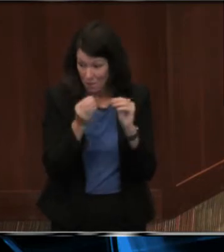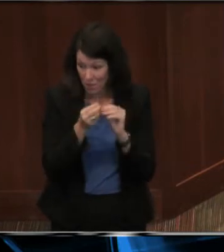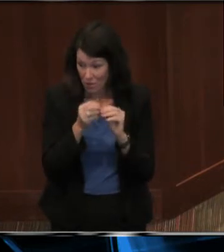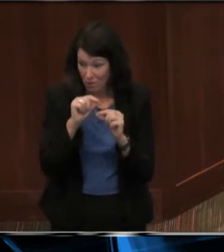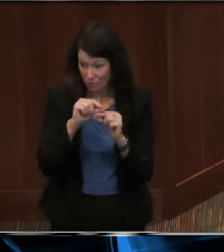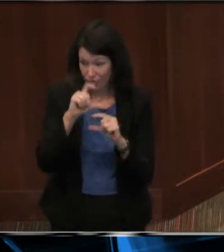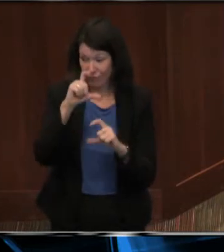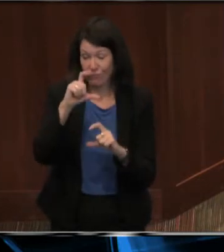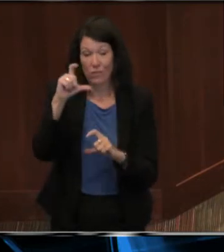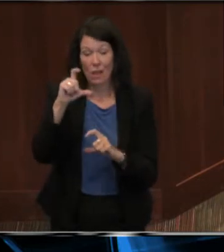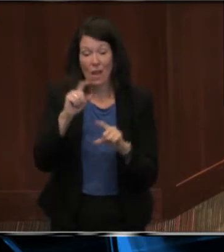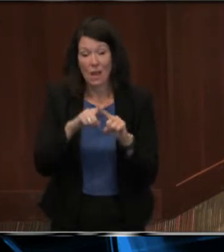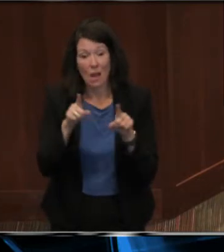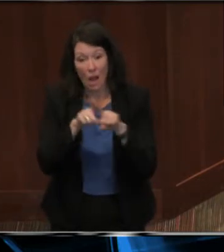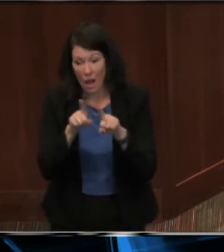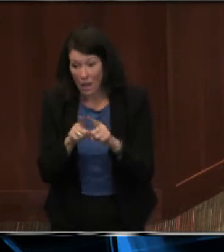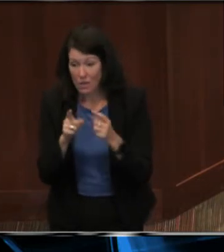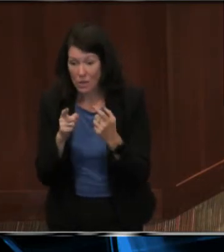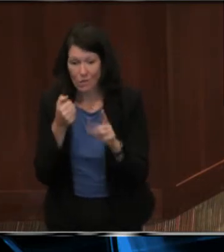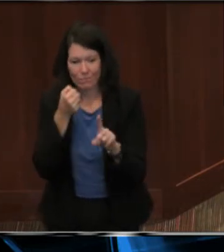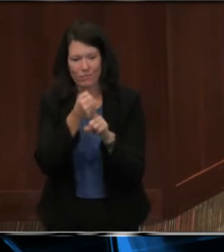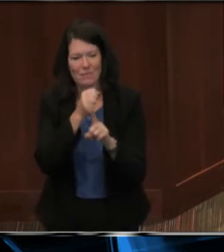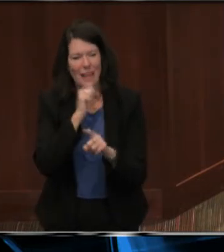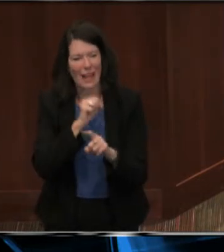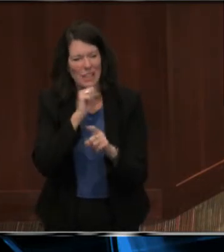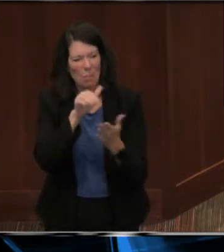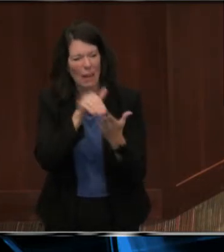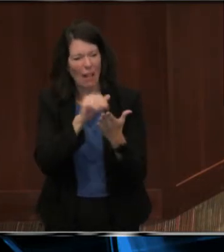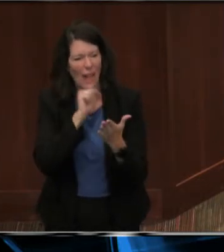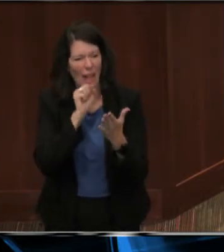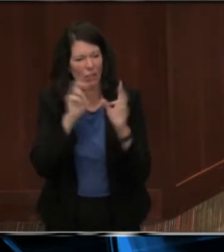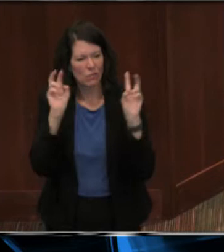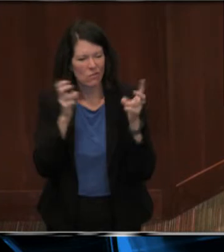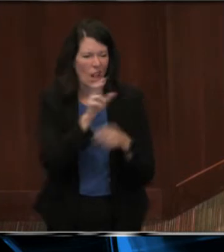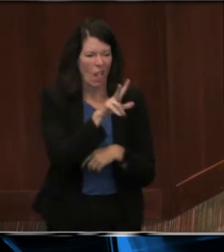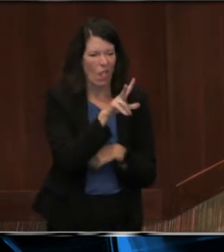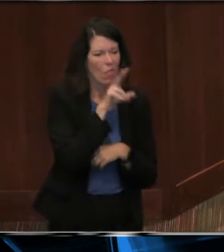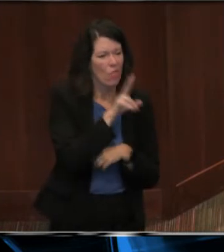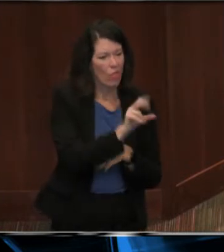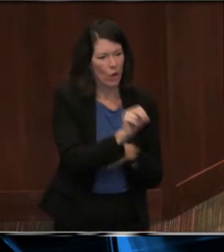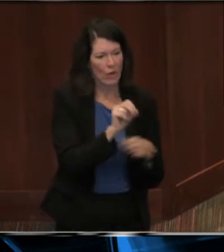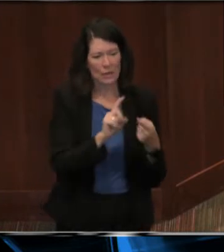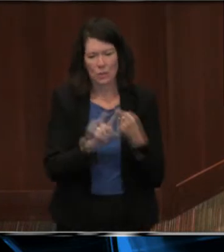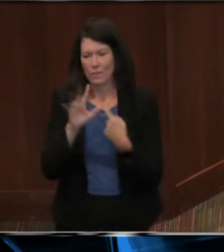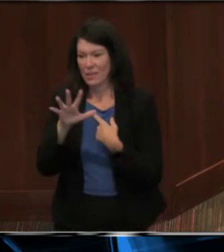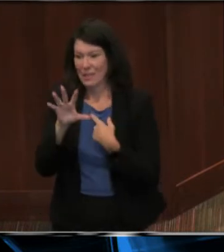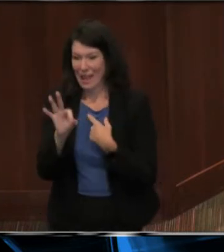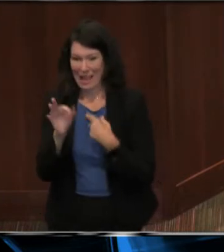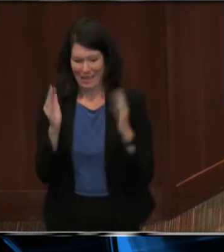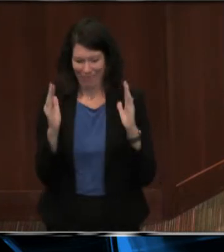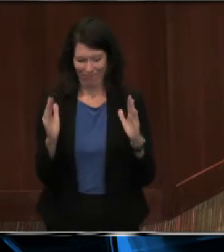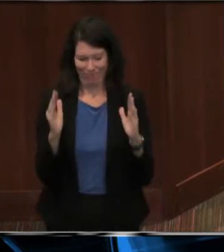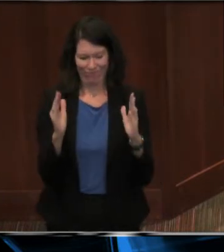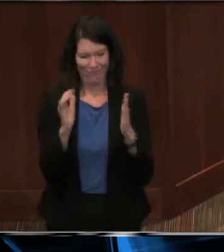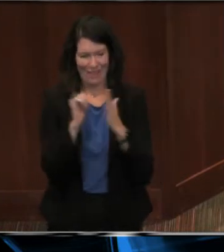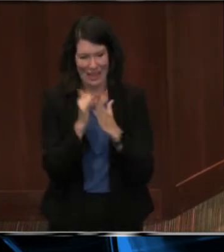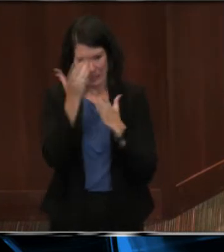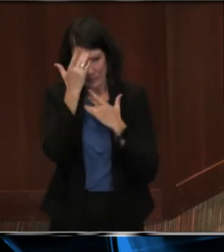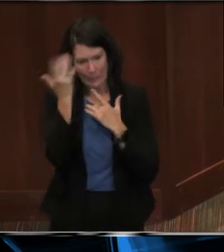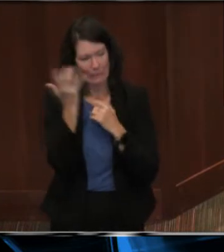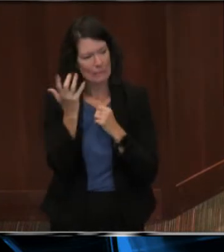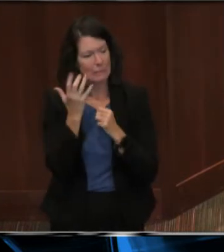it particularly impact the middle-aged group. So that 30 to 59-year-old age group. And